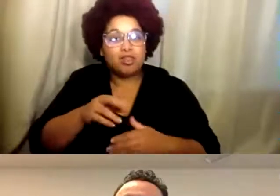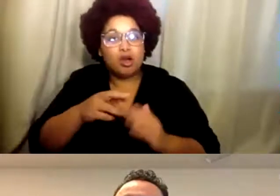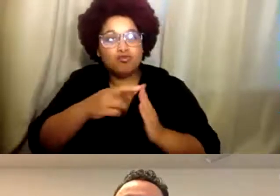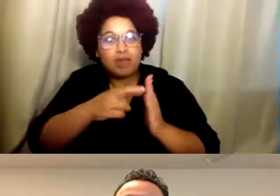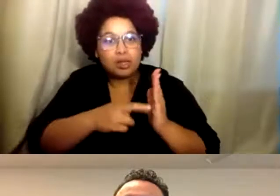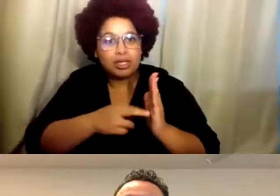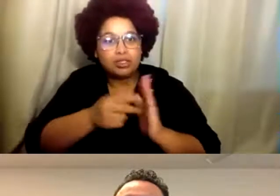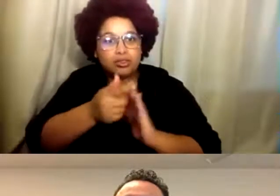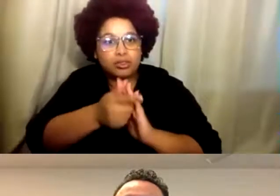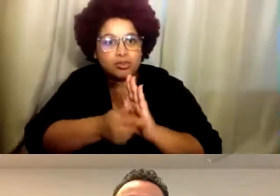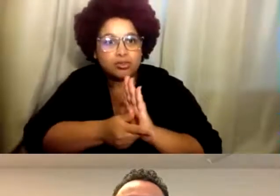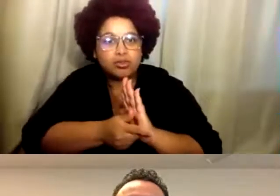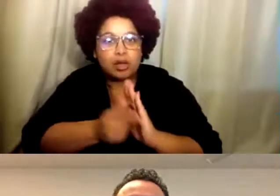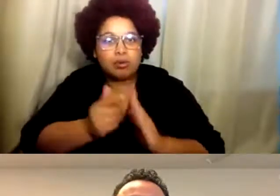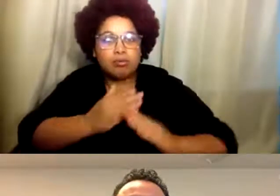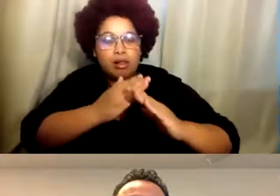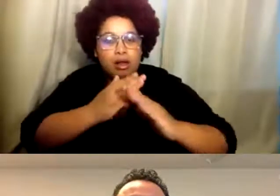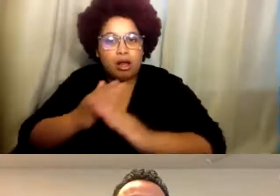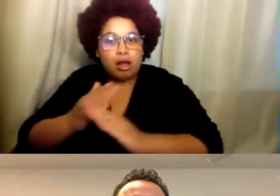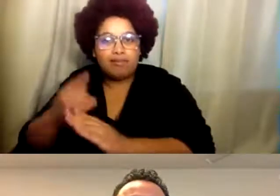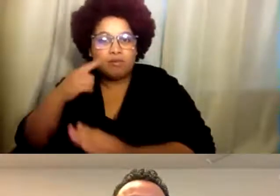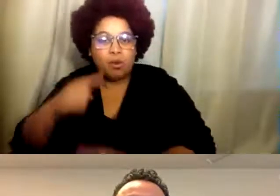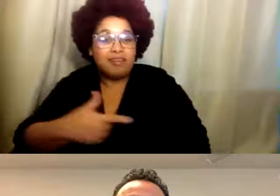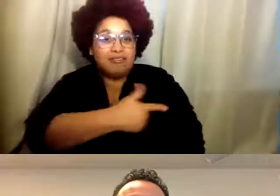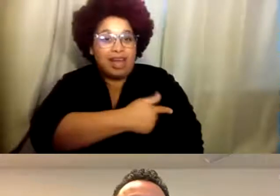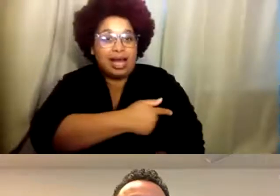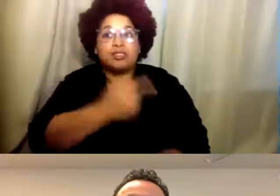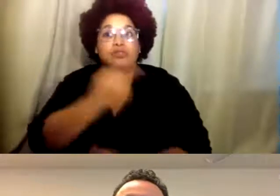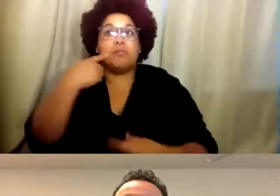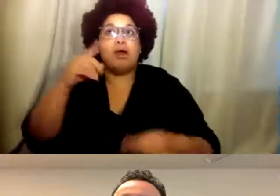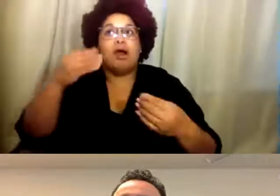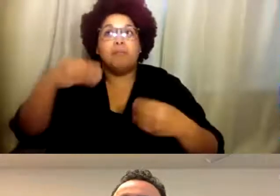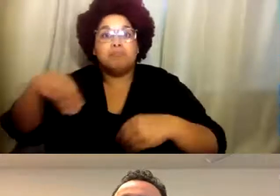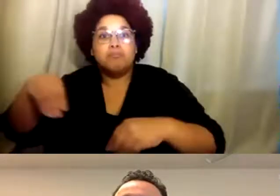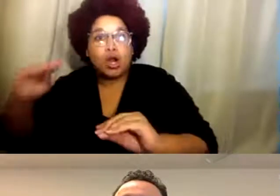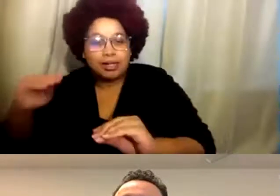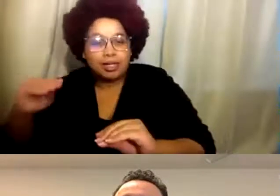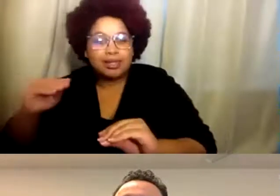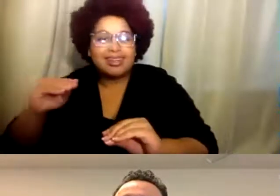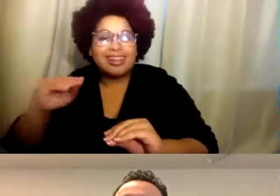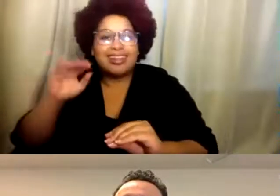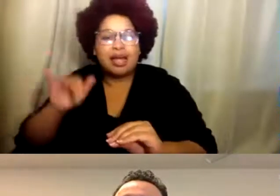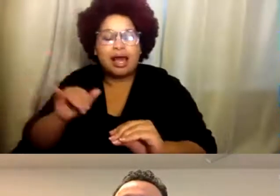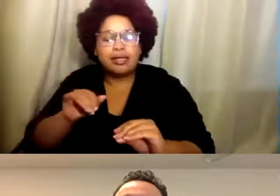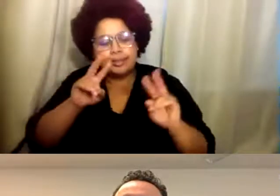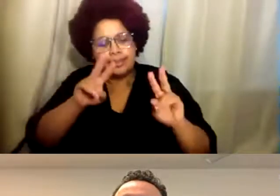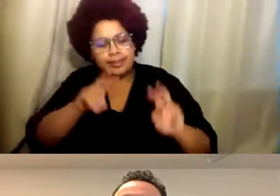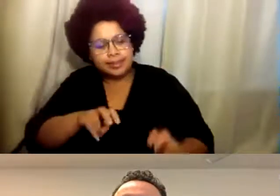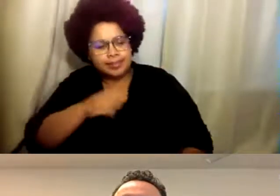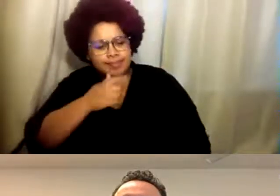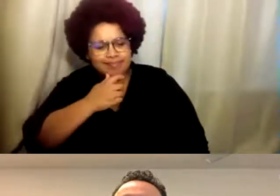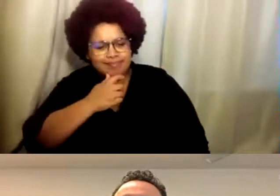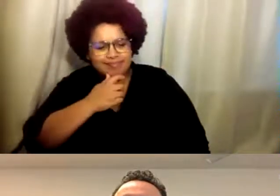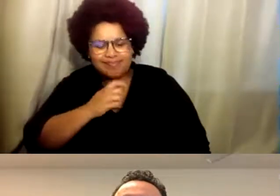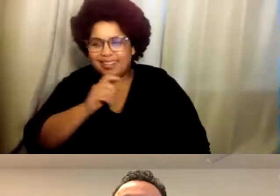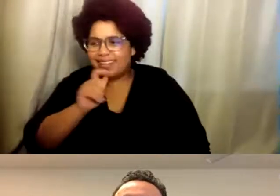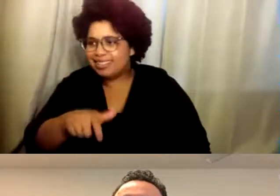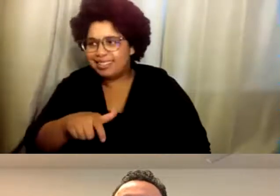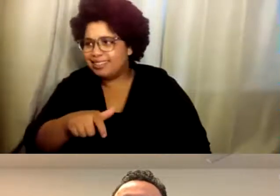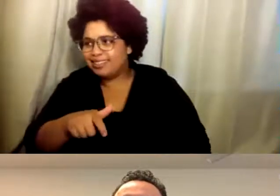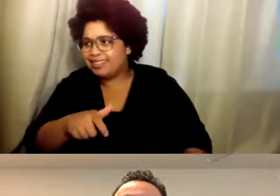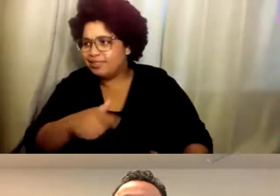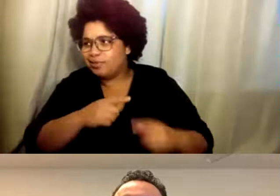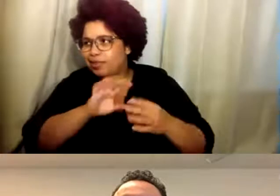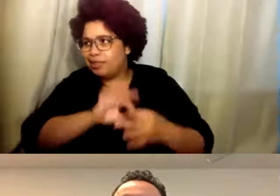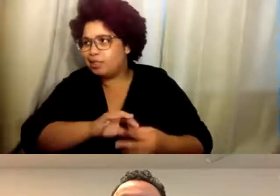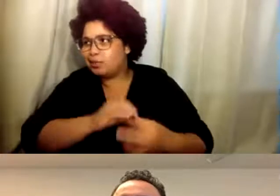forever to actually get a vaccine to market, those were looked at as not necessary in terms of